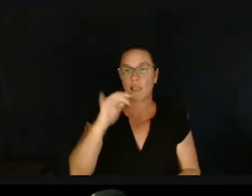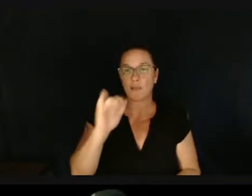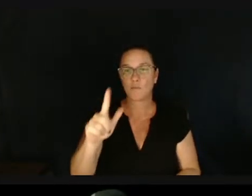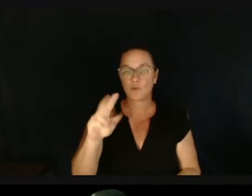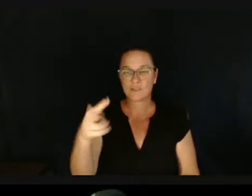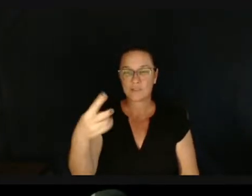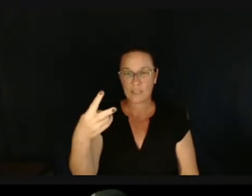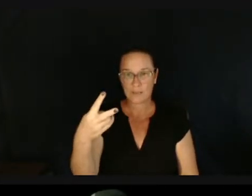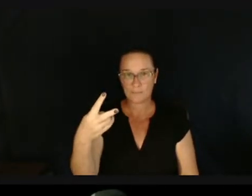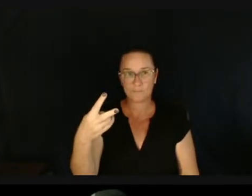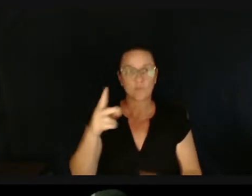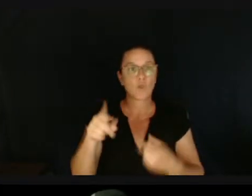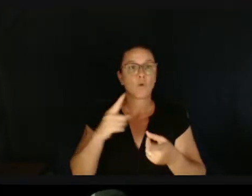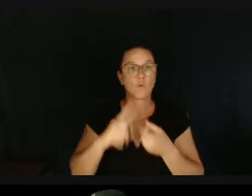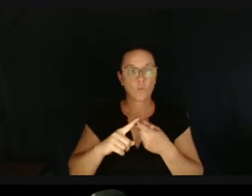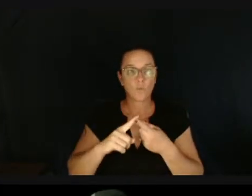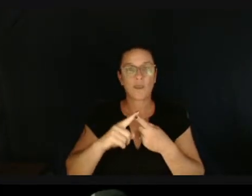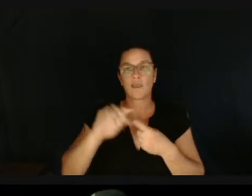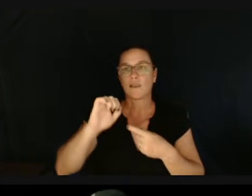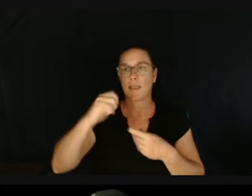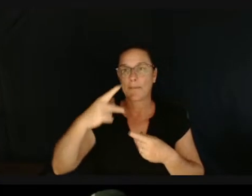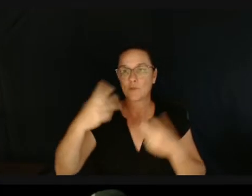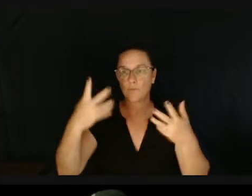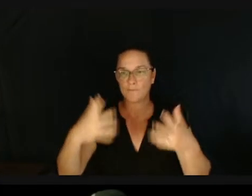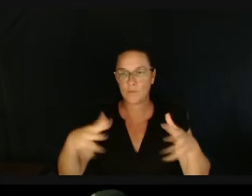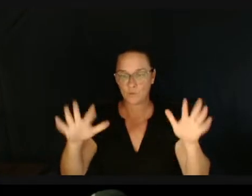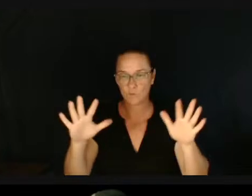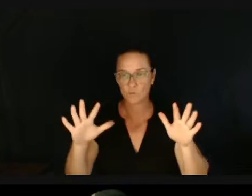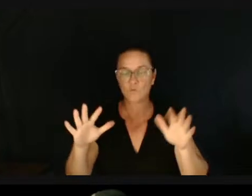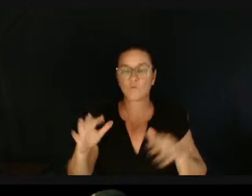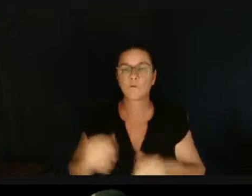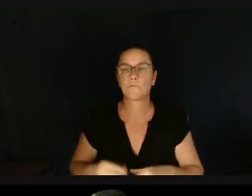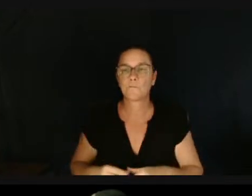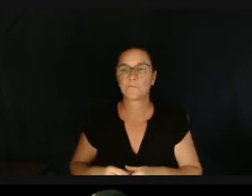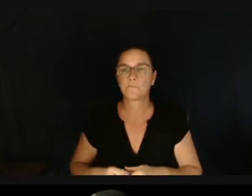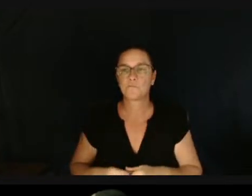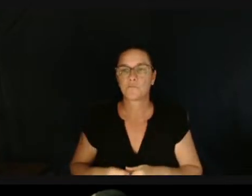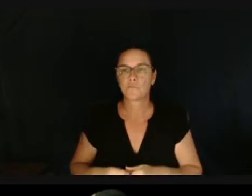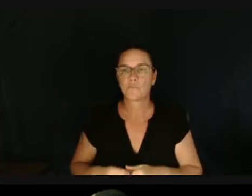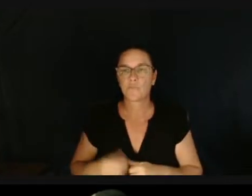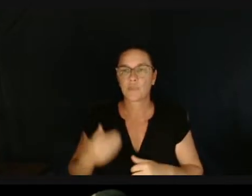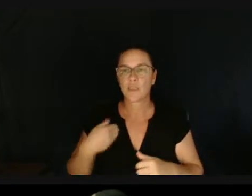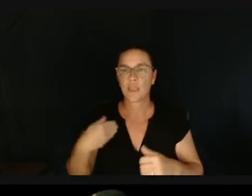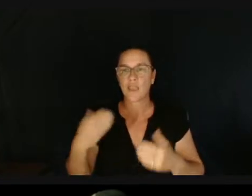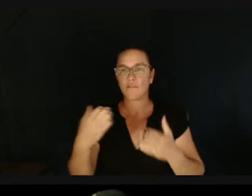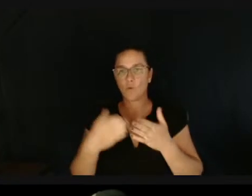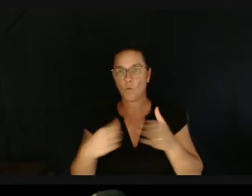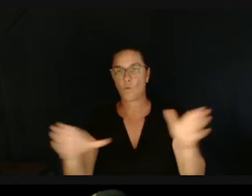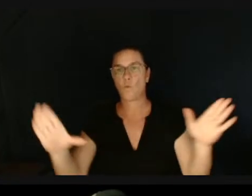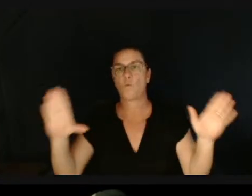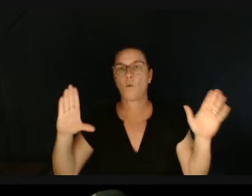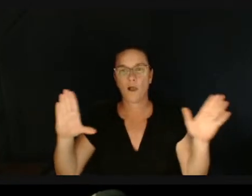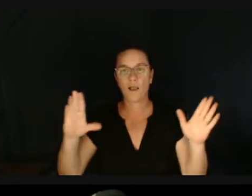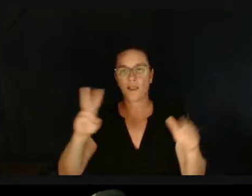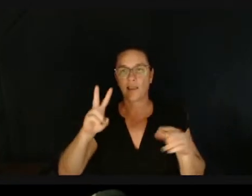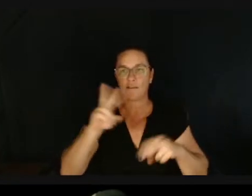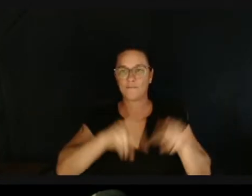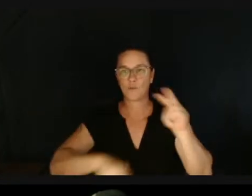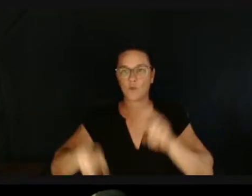after the end of the episode. So some wider angle views of the summit and activity,